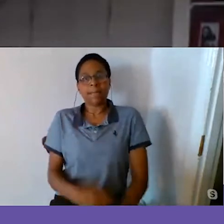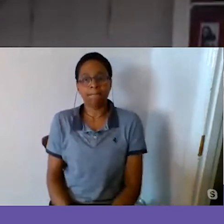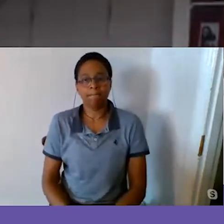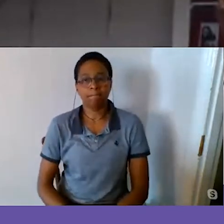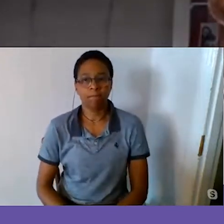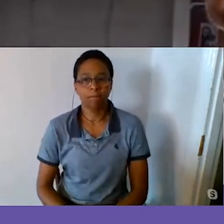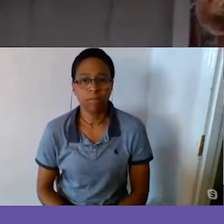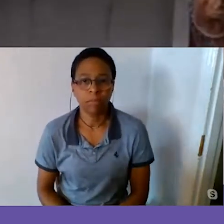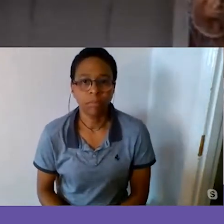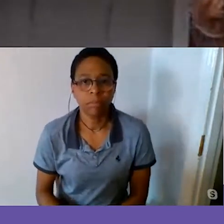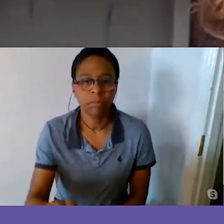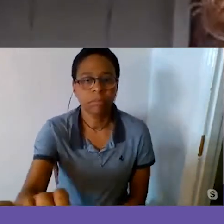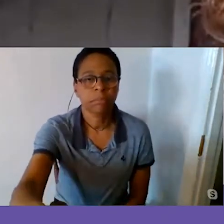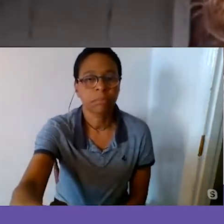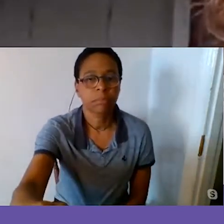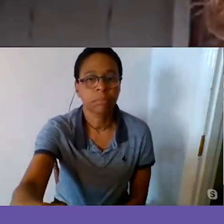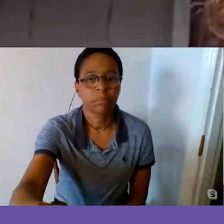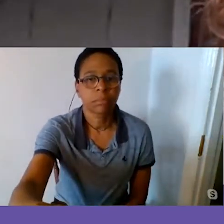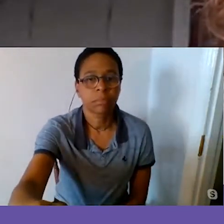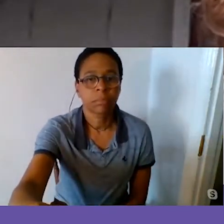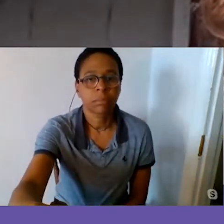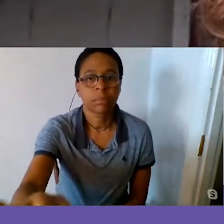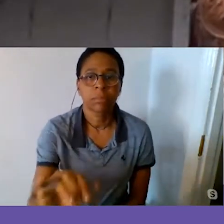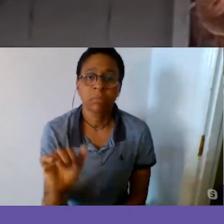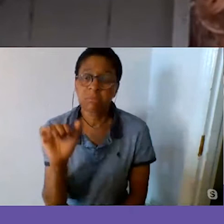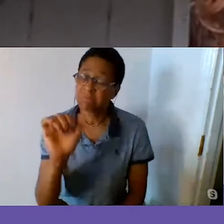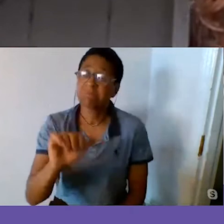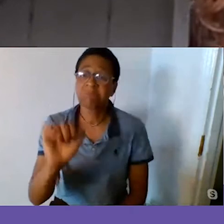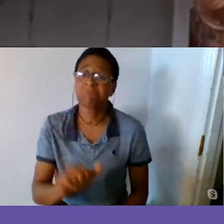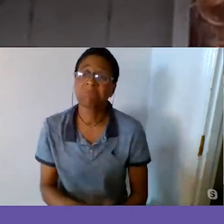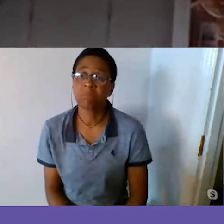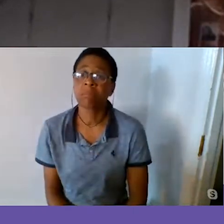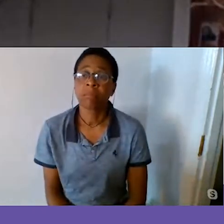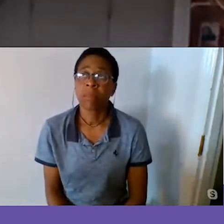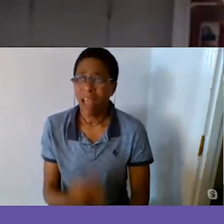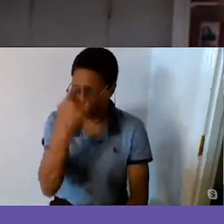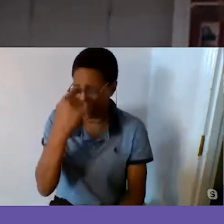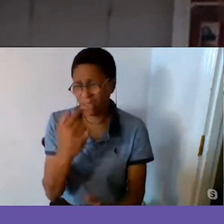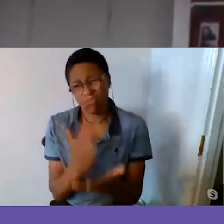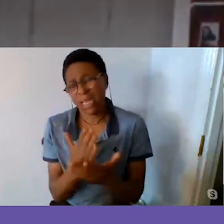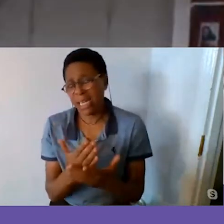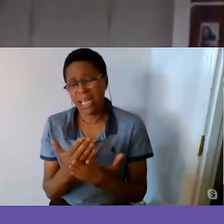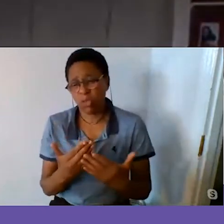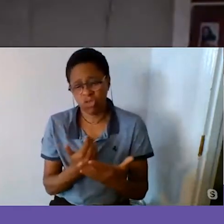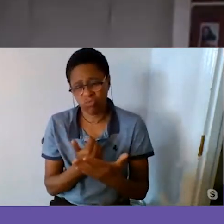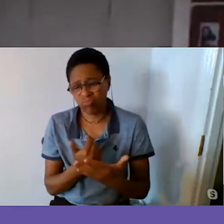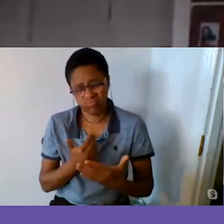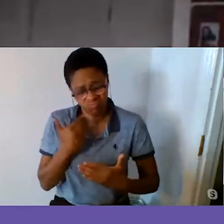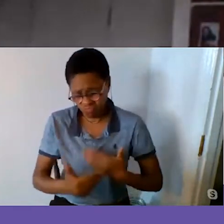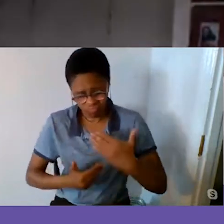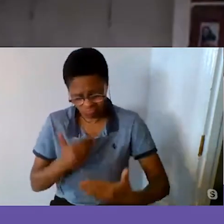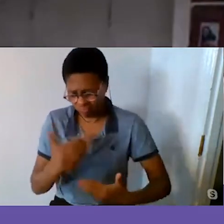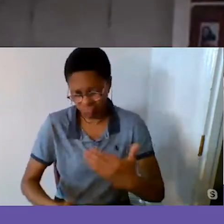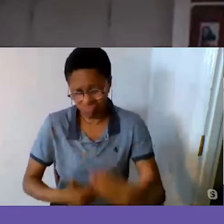got involved. And yeah, I think it was quite straightforward, the crowdfunding. Obviously, there will have